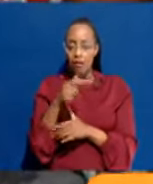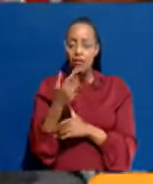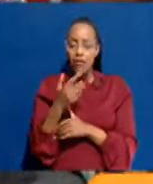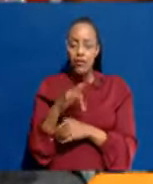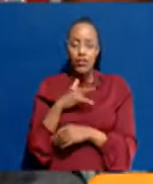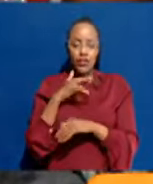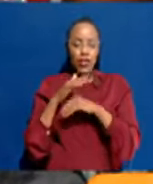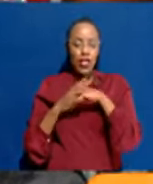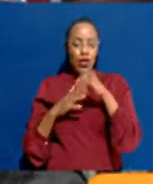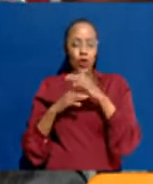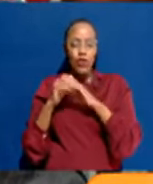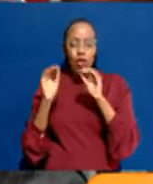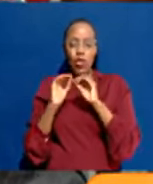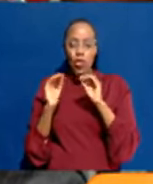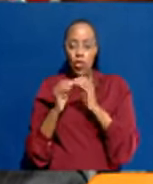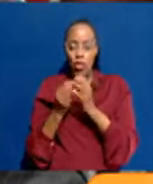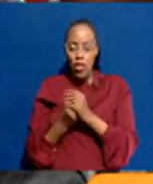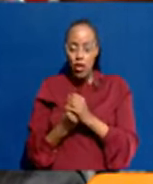discontent grew